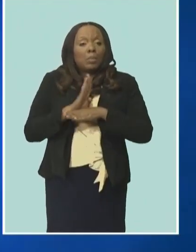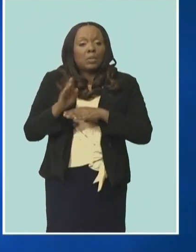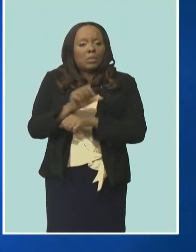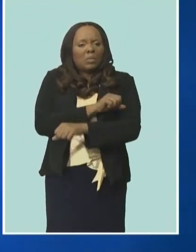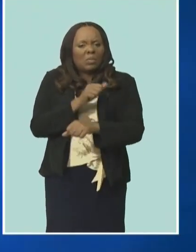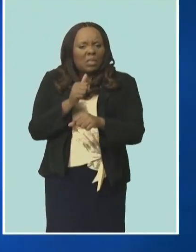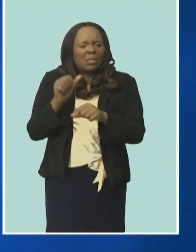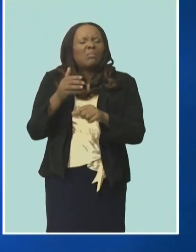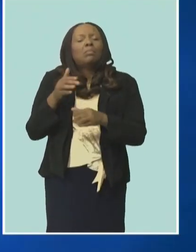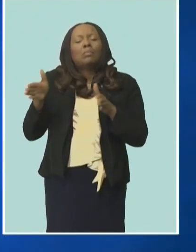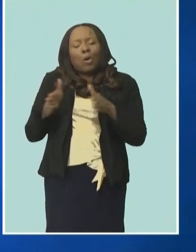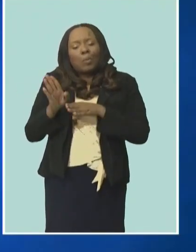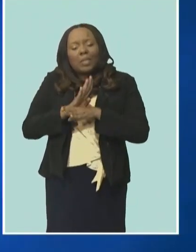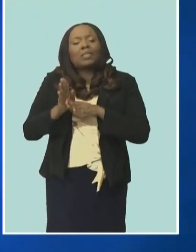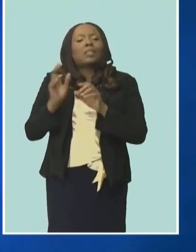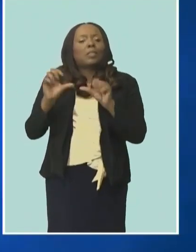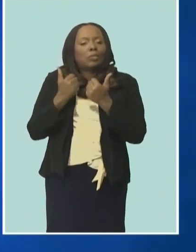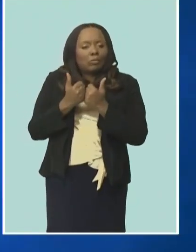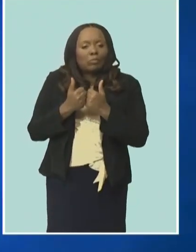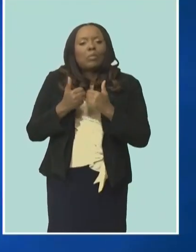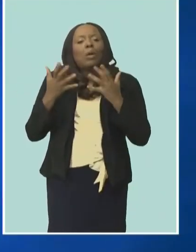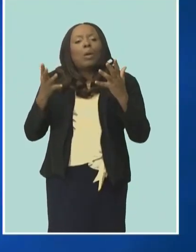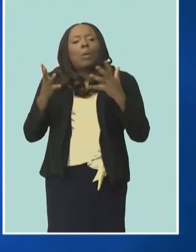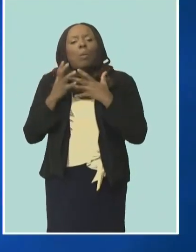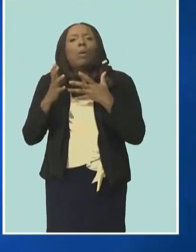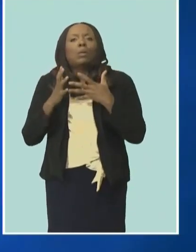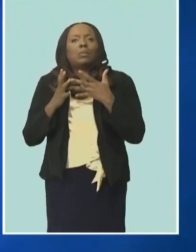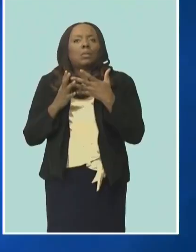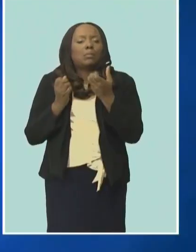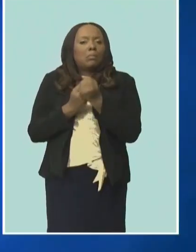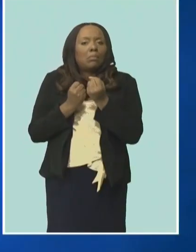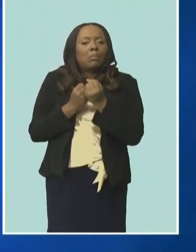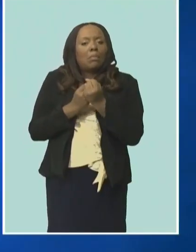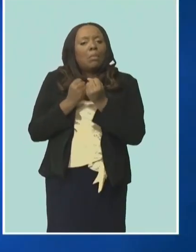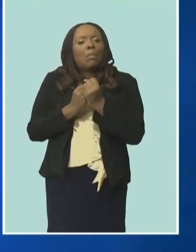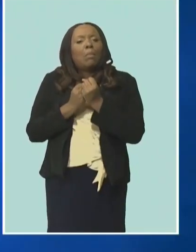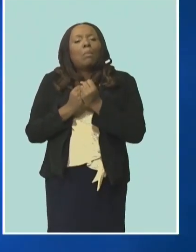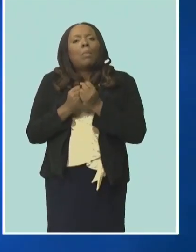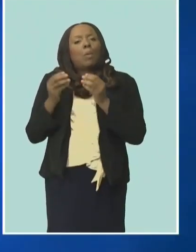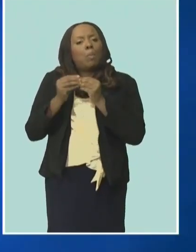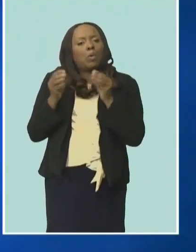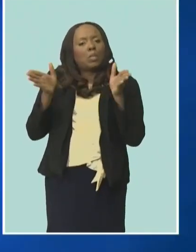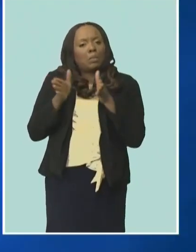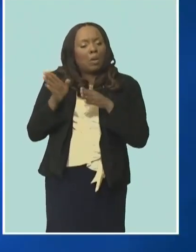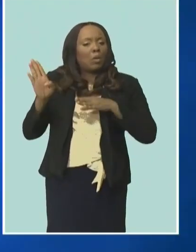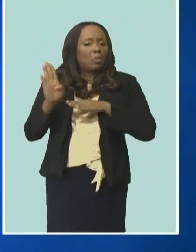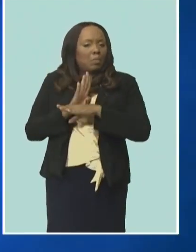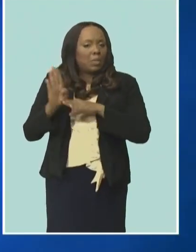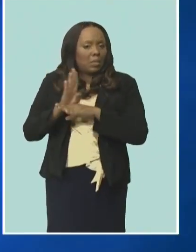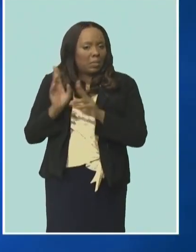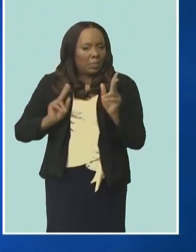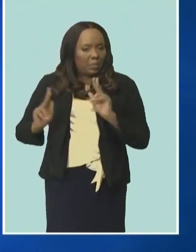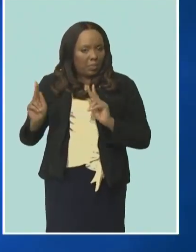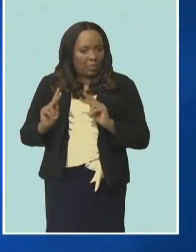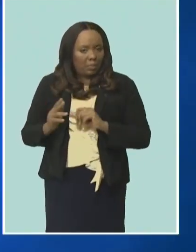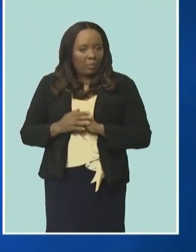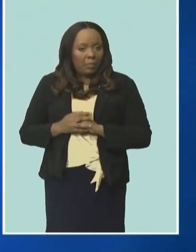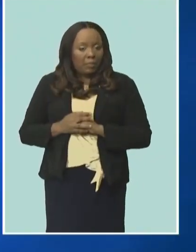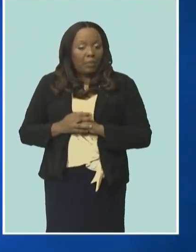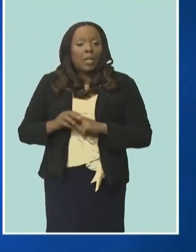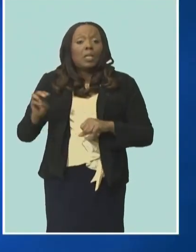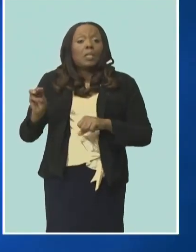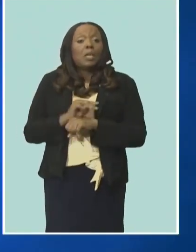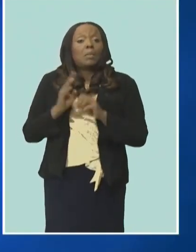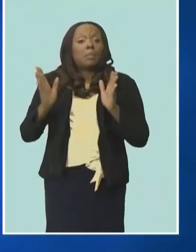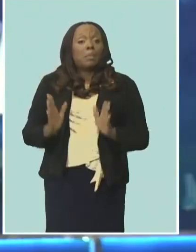medium enterprises through access to equity financing. Minister of Energy and Business Lisa Cummins says for the IGM to